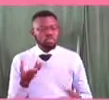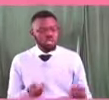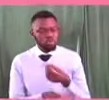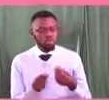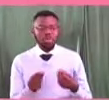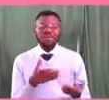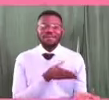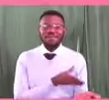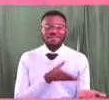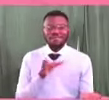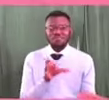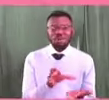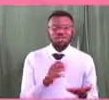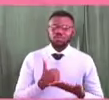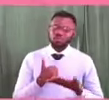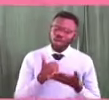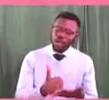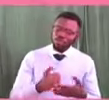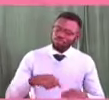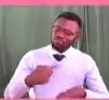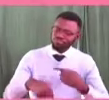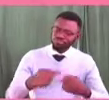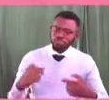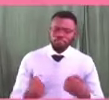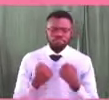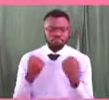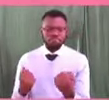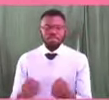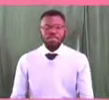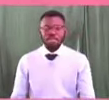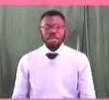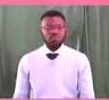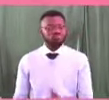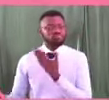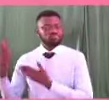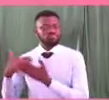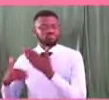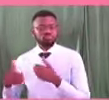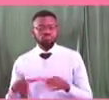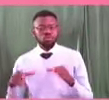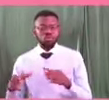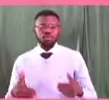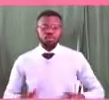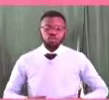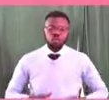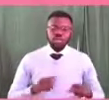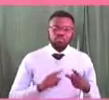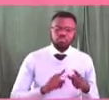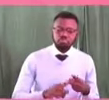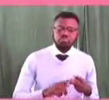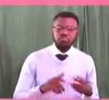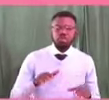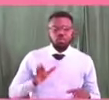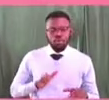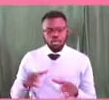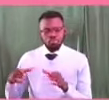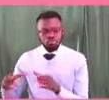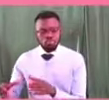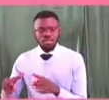to enhance resilience. Traditionally, the youth, women, and persons living with disability